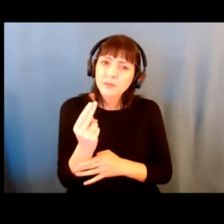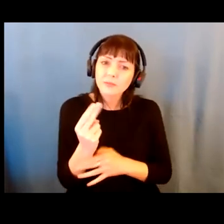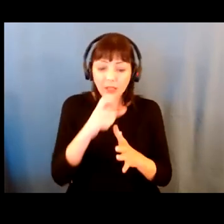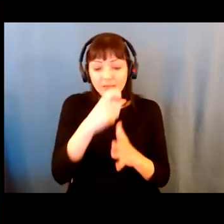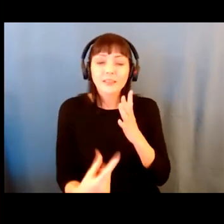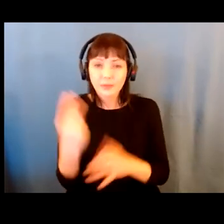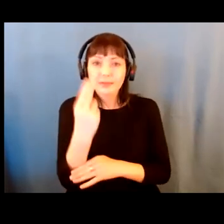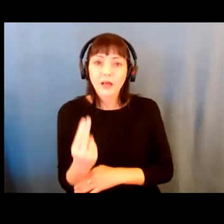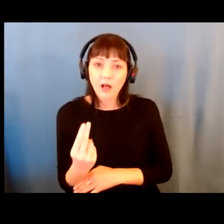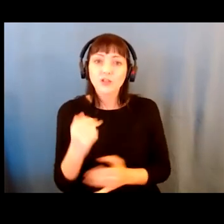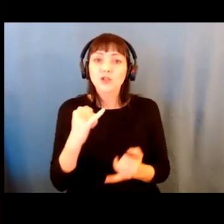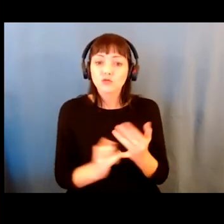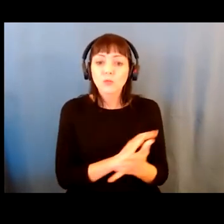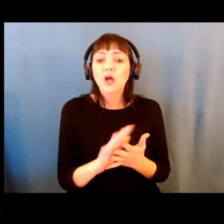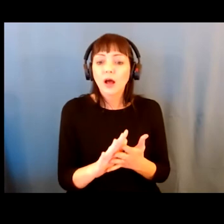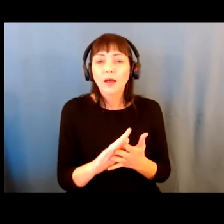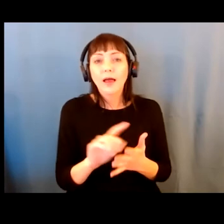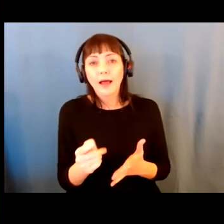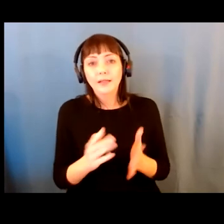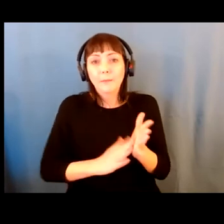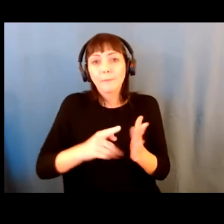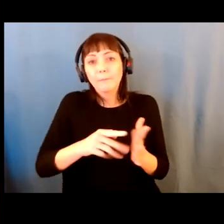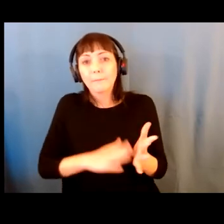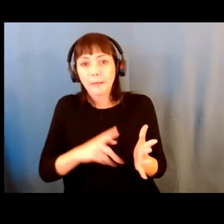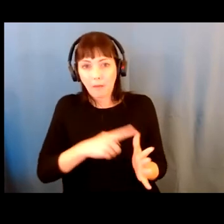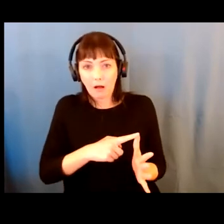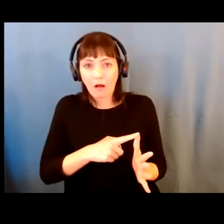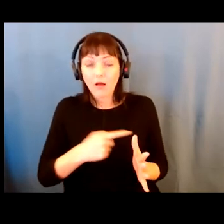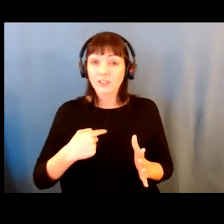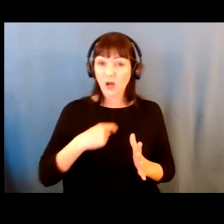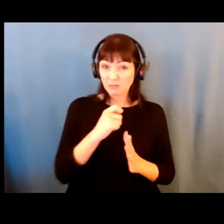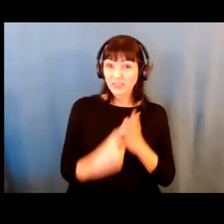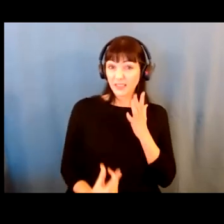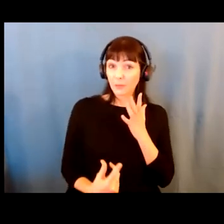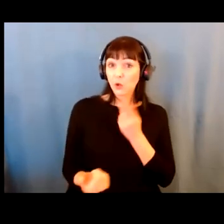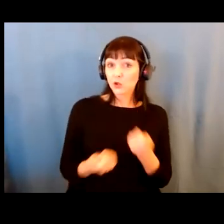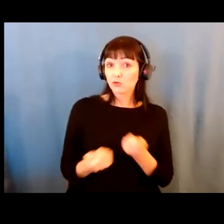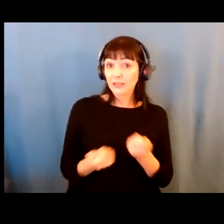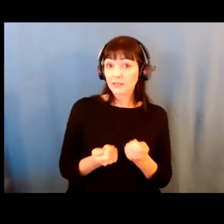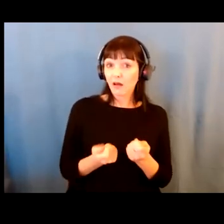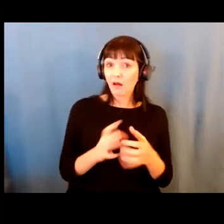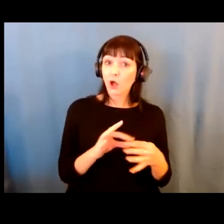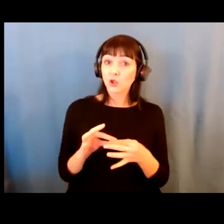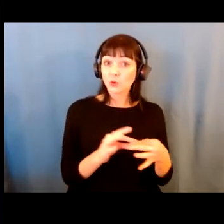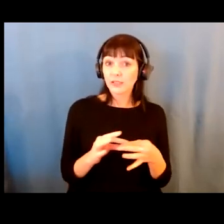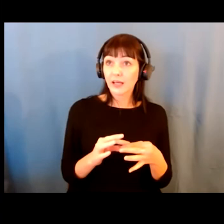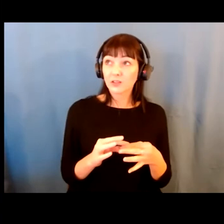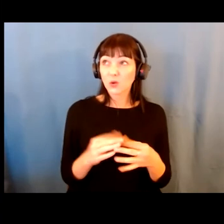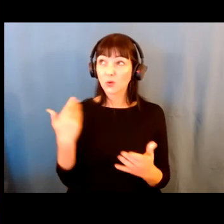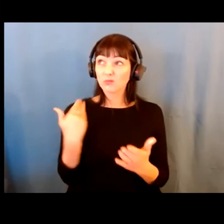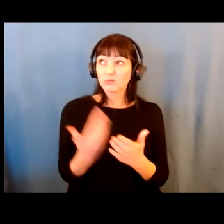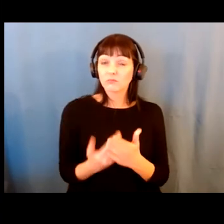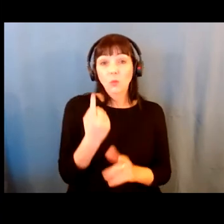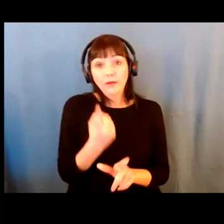Arts Shropshire, and MEMA, so I've been a disabled curator associate at MEMA for the last